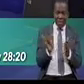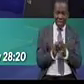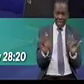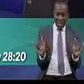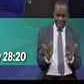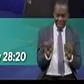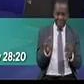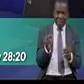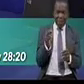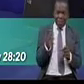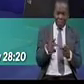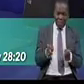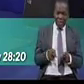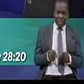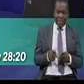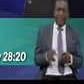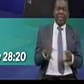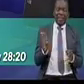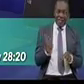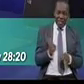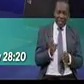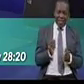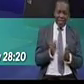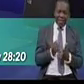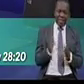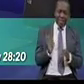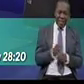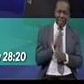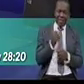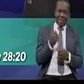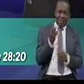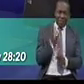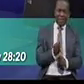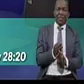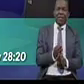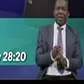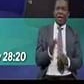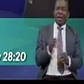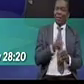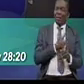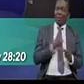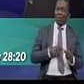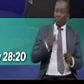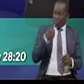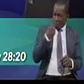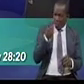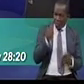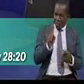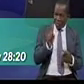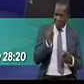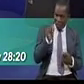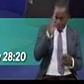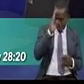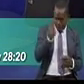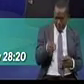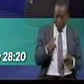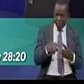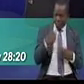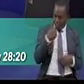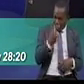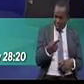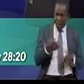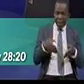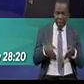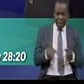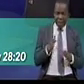Pharaoh, let my son go. And Pharaoh said, Moses, Aaron, you keep